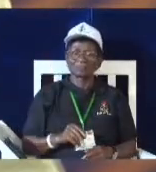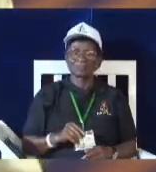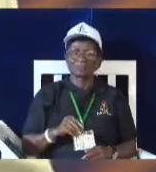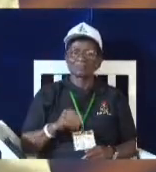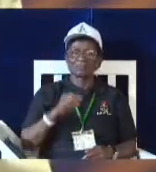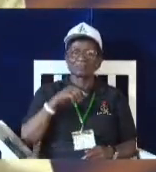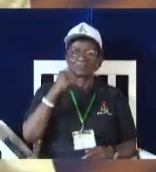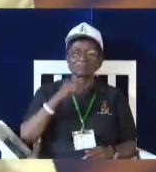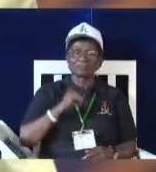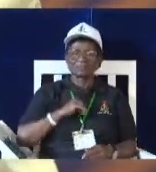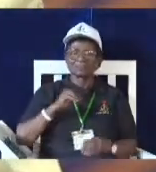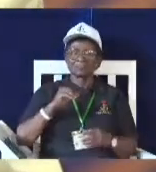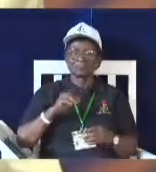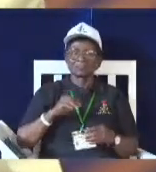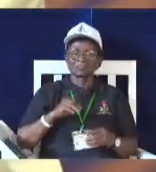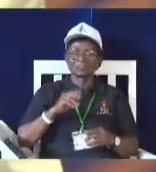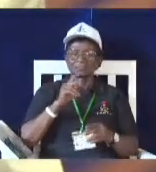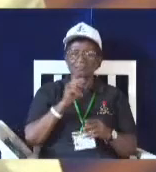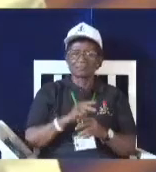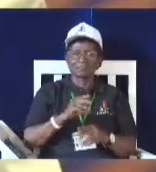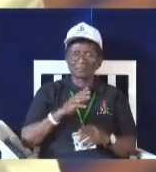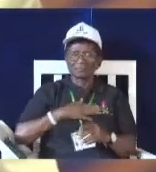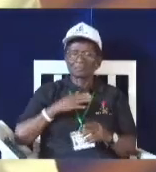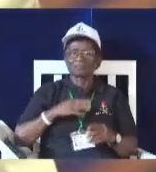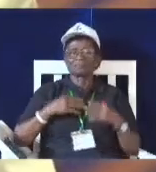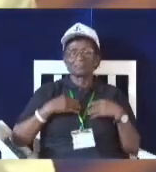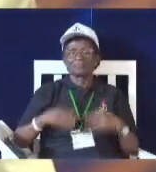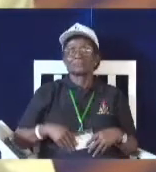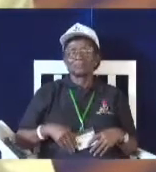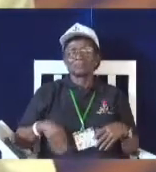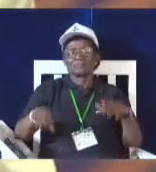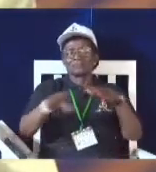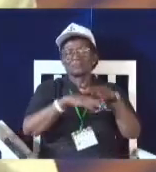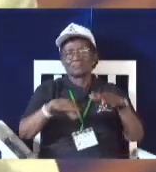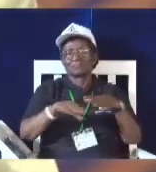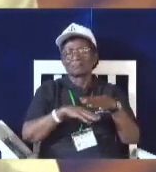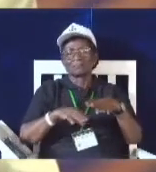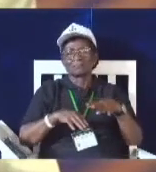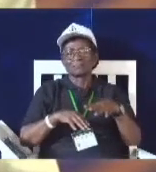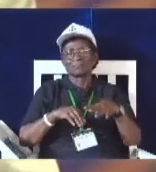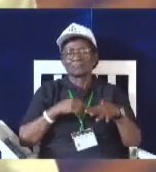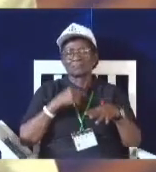He said, I keep my body under. Tell the body, hey,